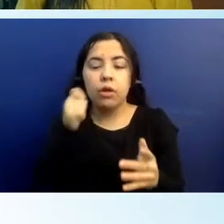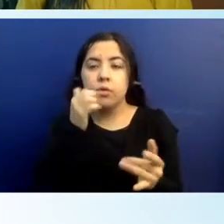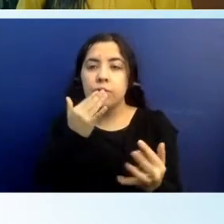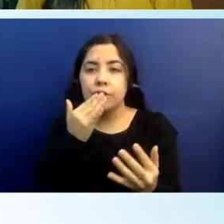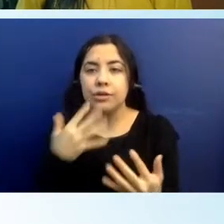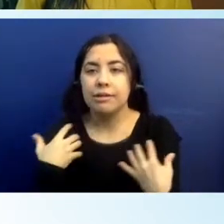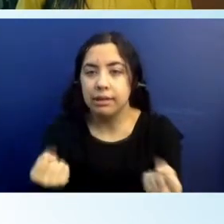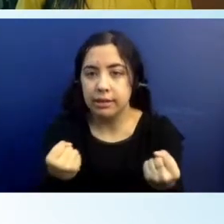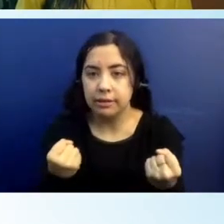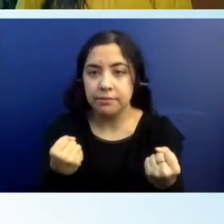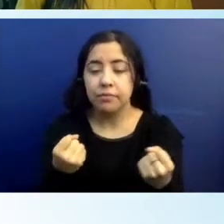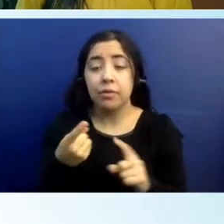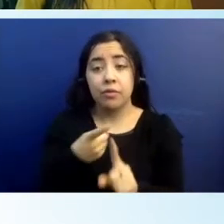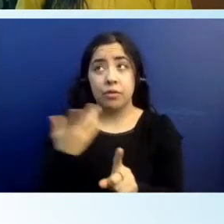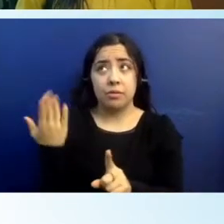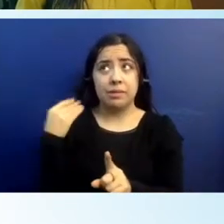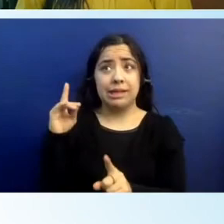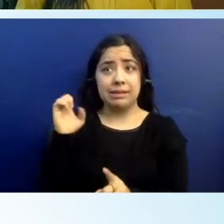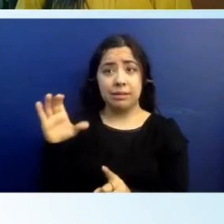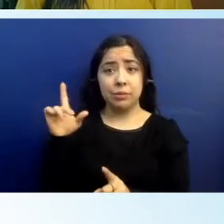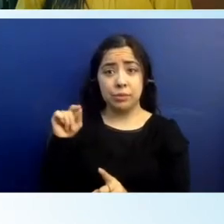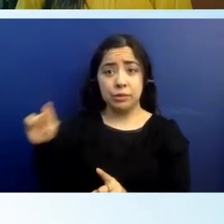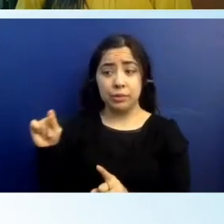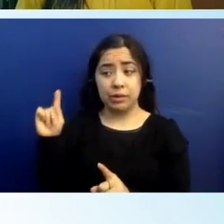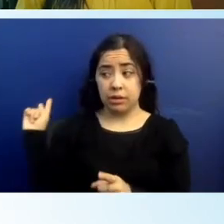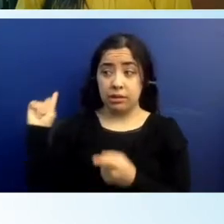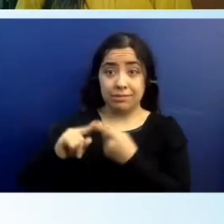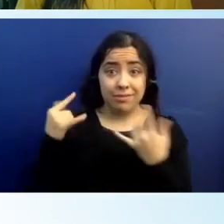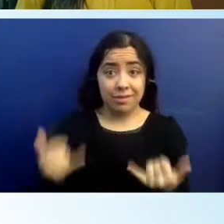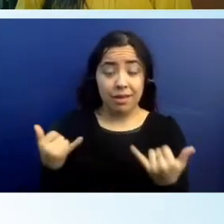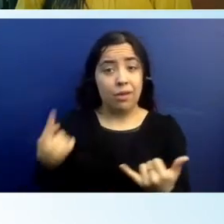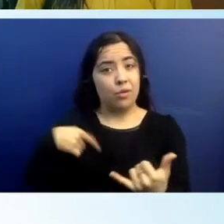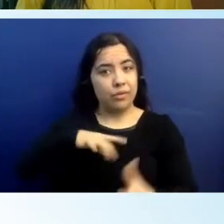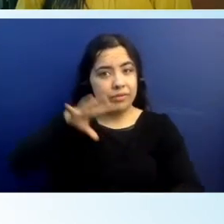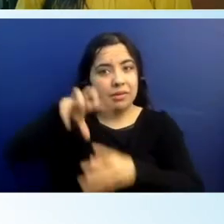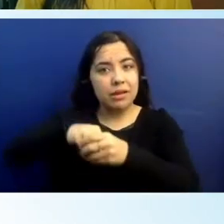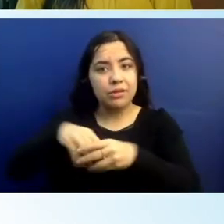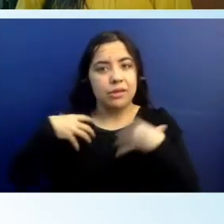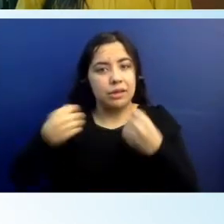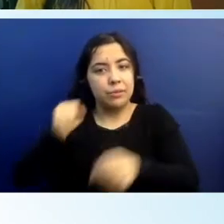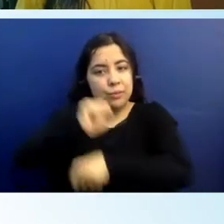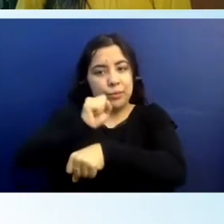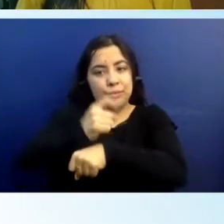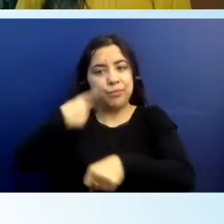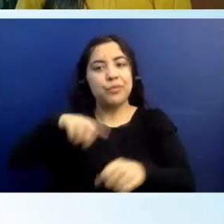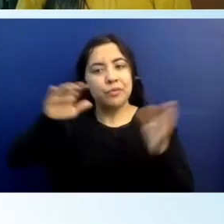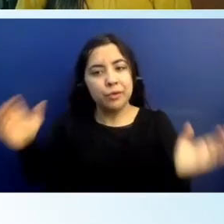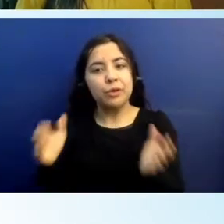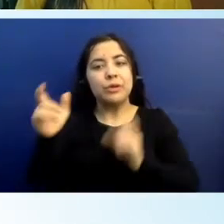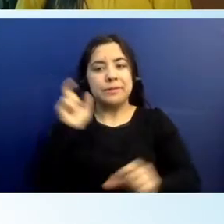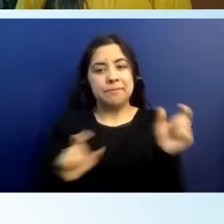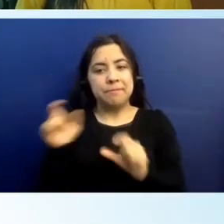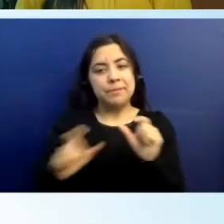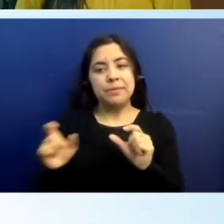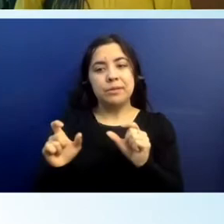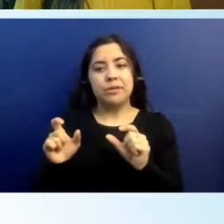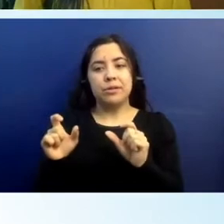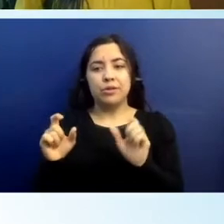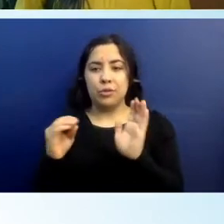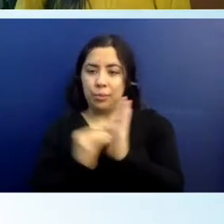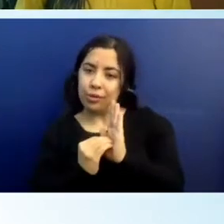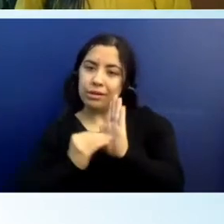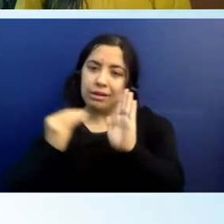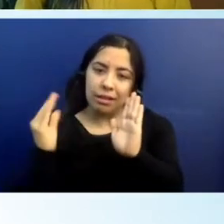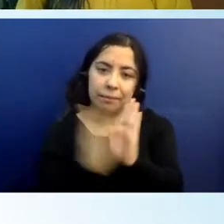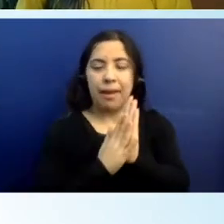2020 to now, we've engaged in healing work, and we've encouraged people to put it on the map, not